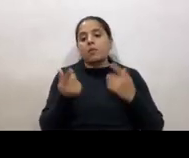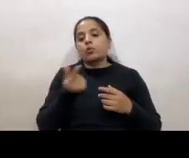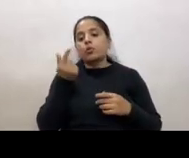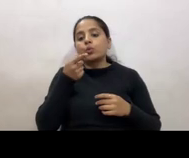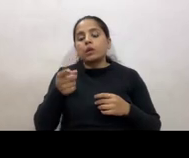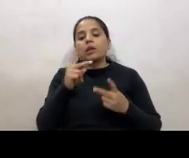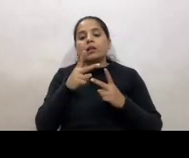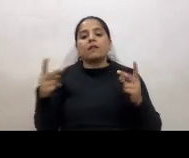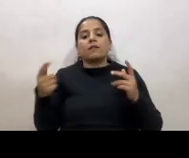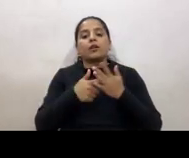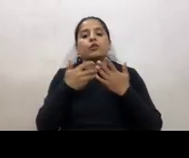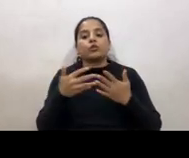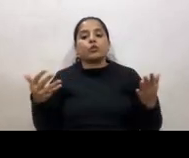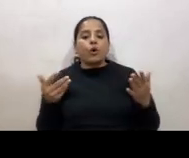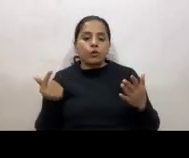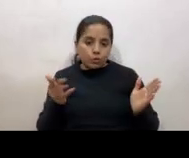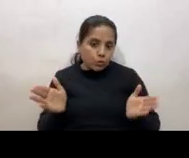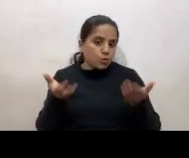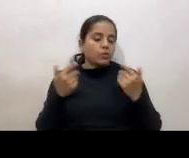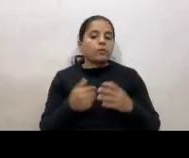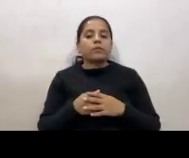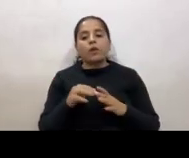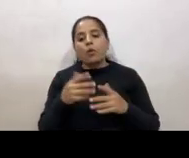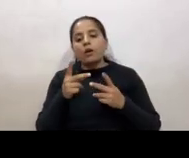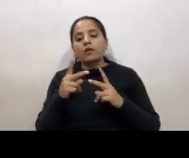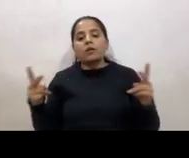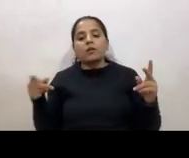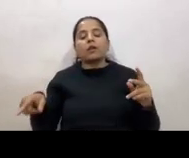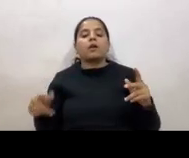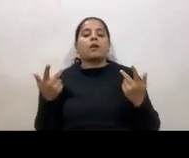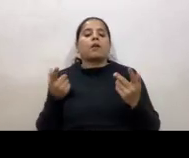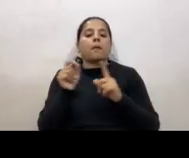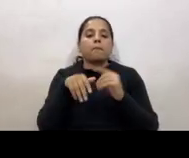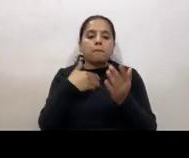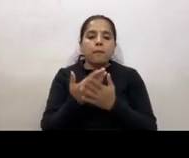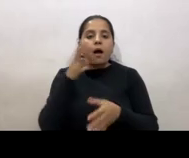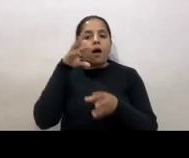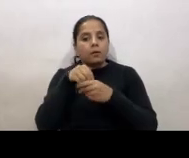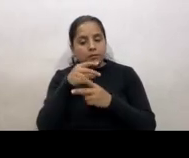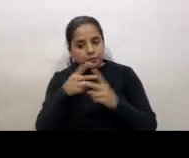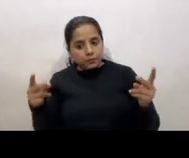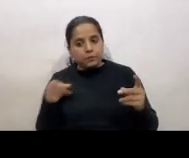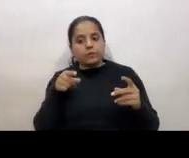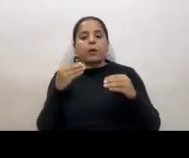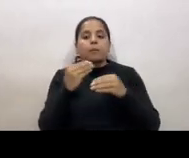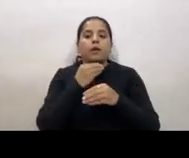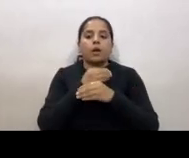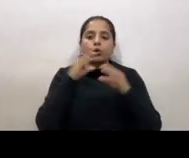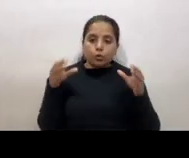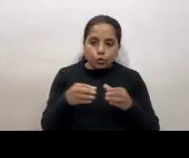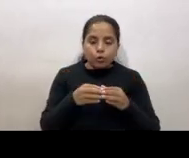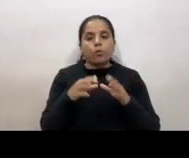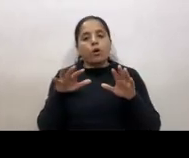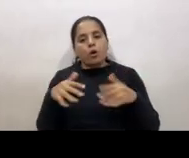multilingual resources, for instance, or multilingual participation within a peer group, or